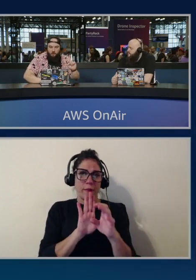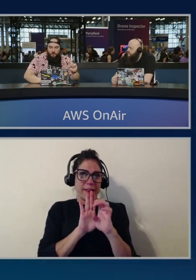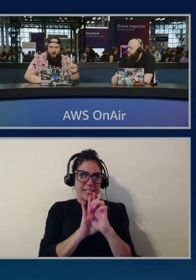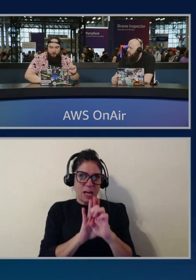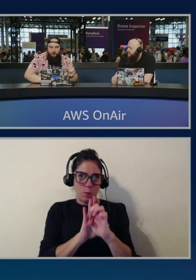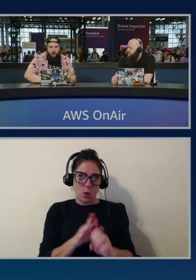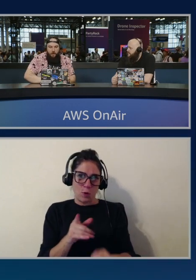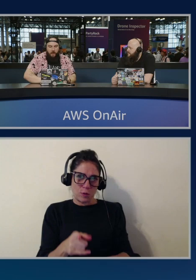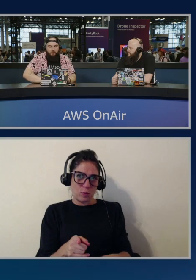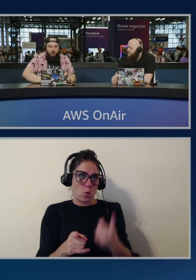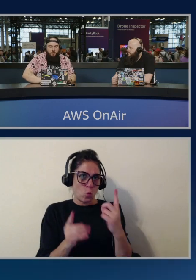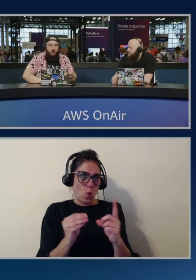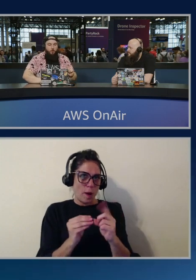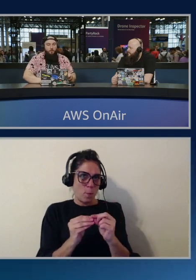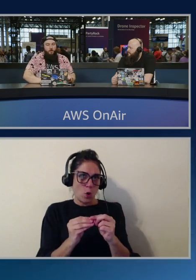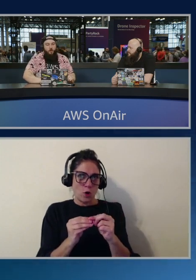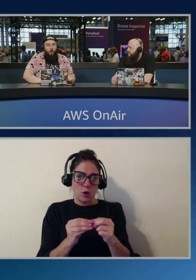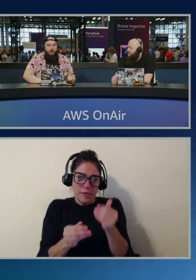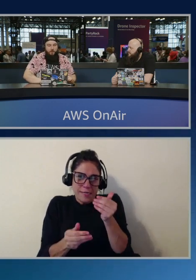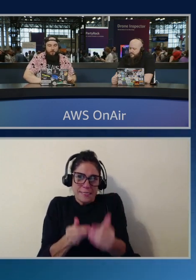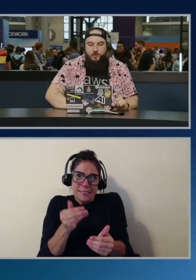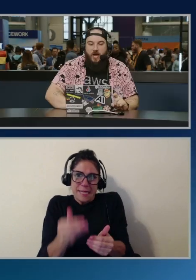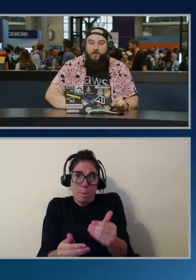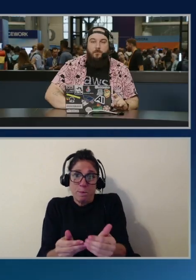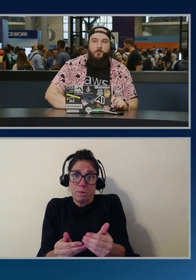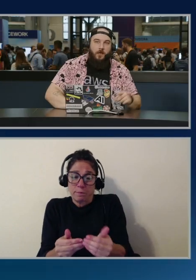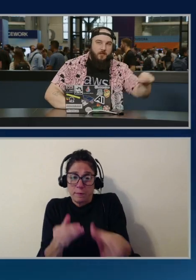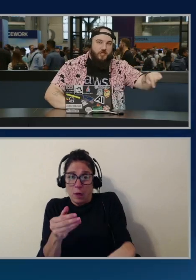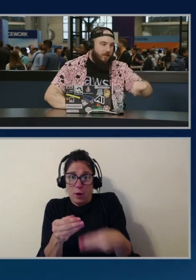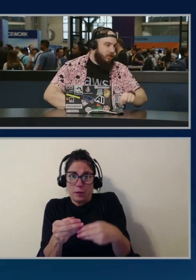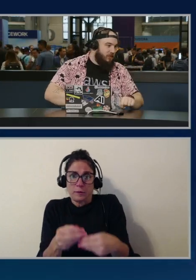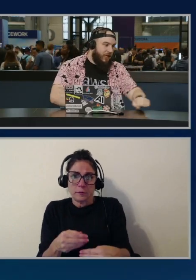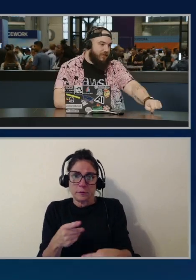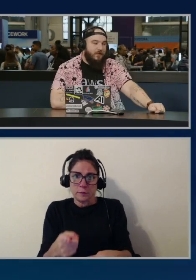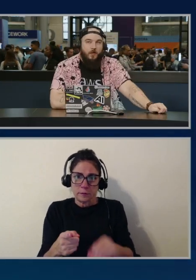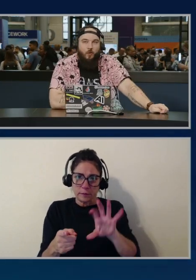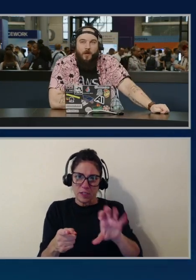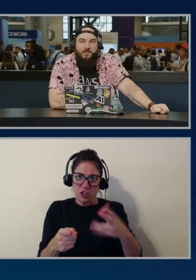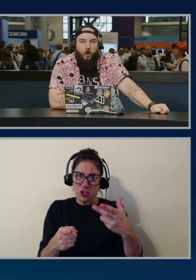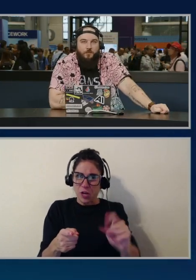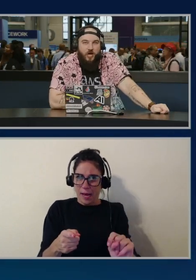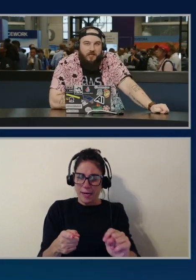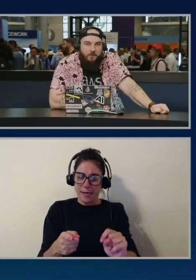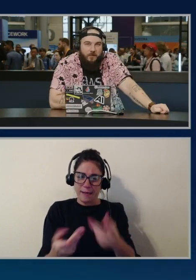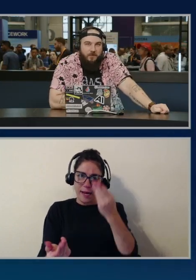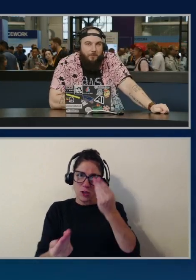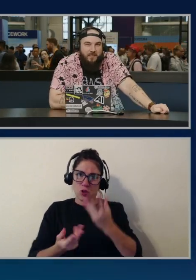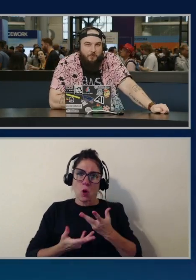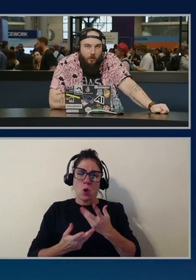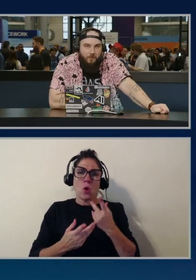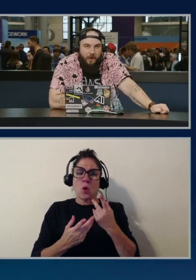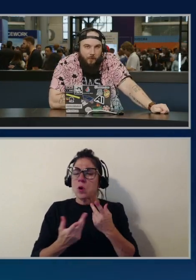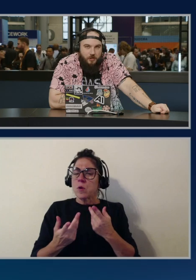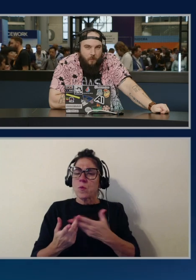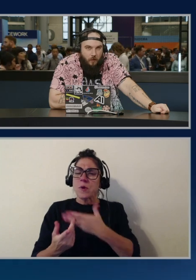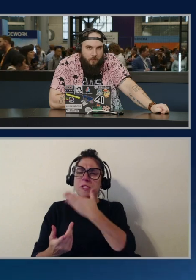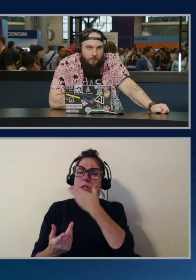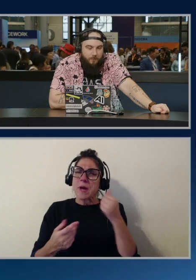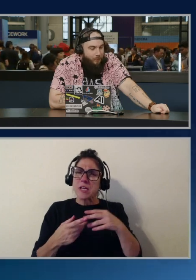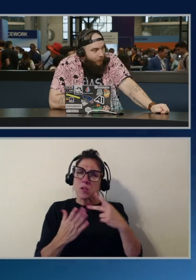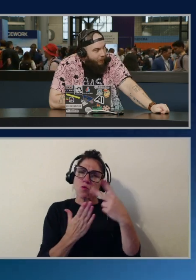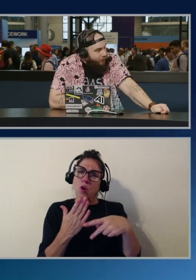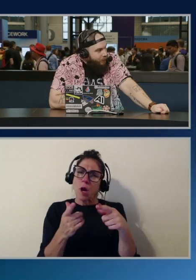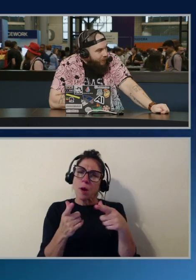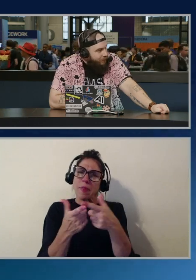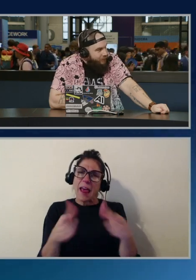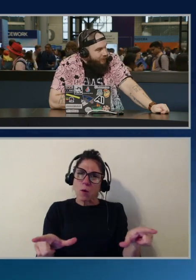this one more step further. So, you know what? Chat, in the chat, tell us, ooh, what is objectively the best programming language in the world?